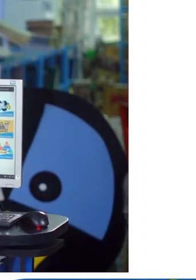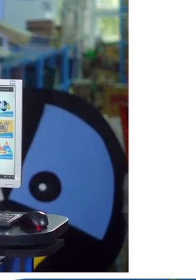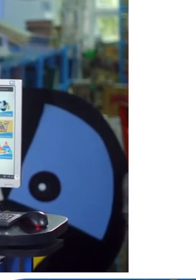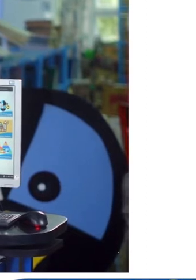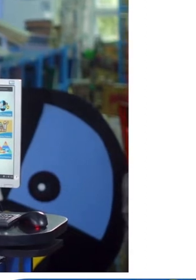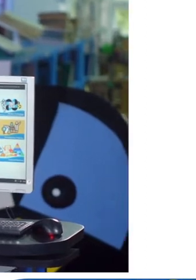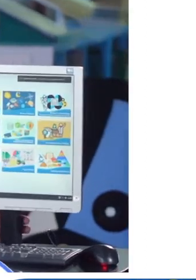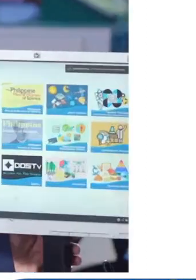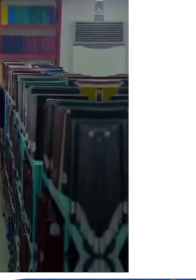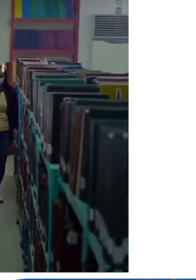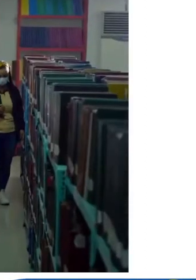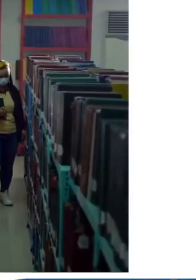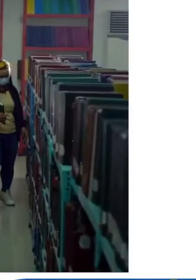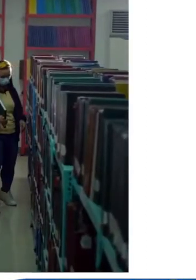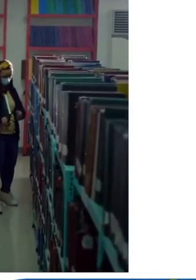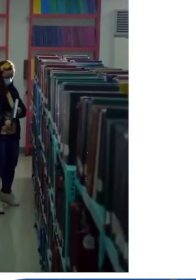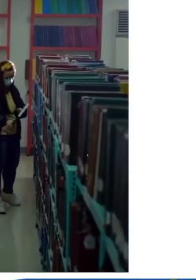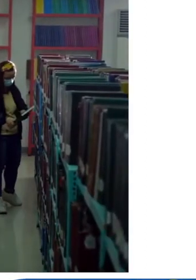here.